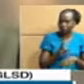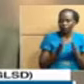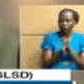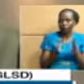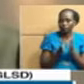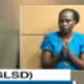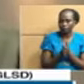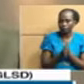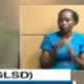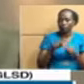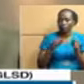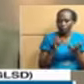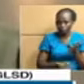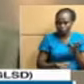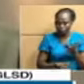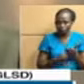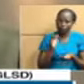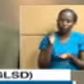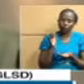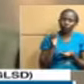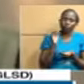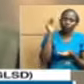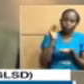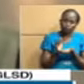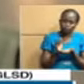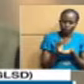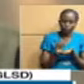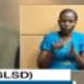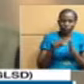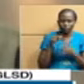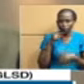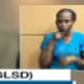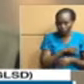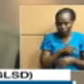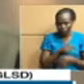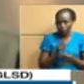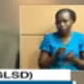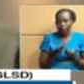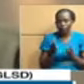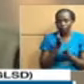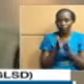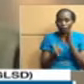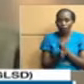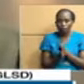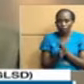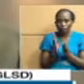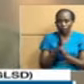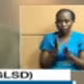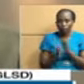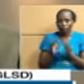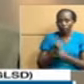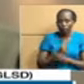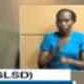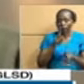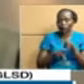about mitigating the social risks and shocks and building resilience so that people